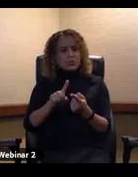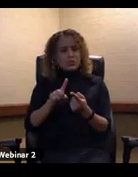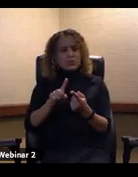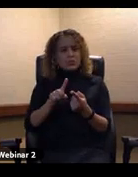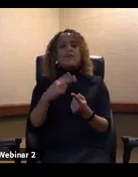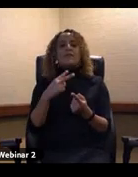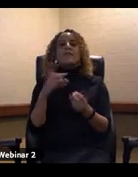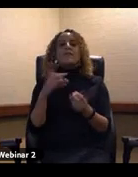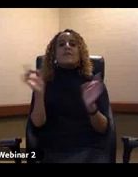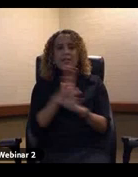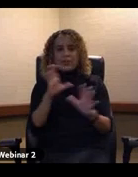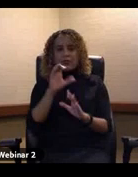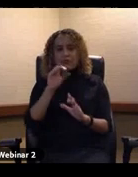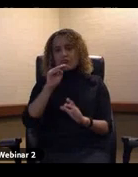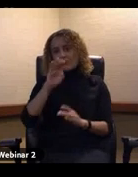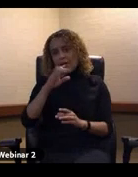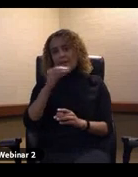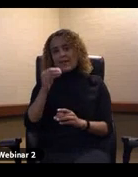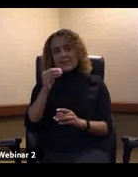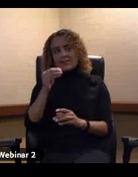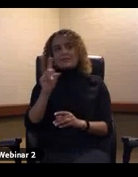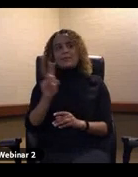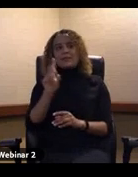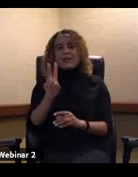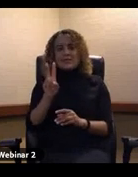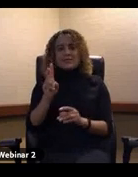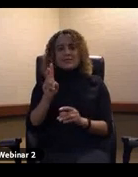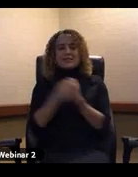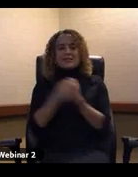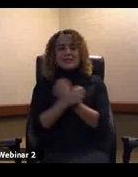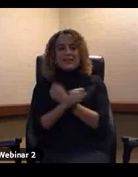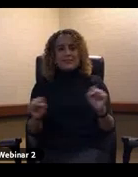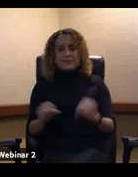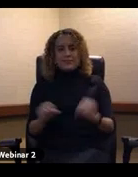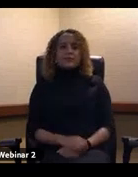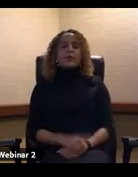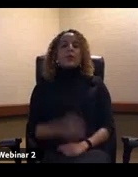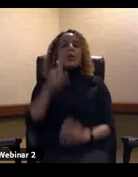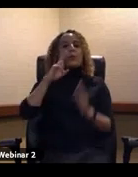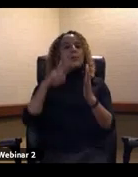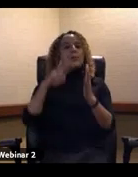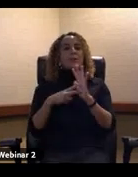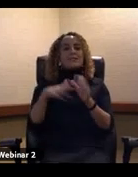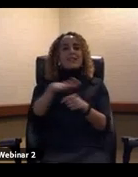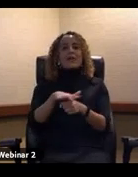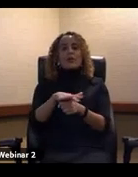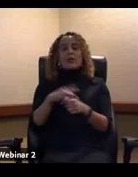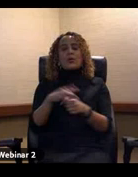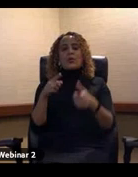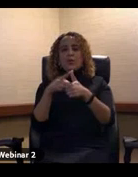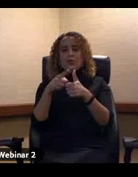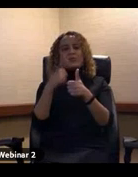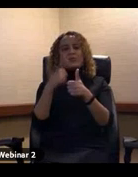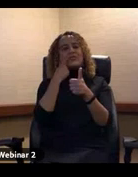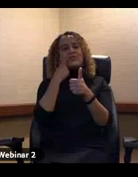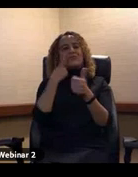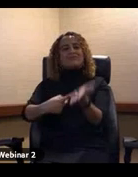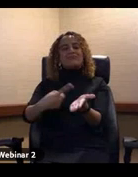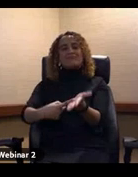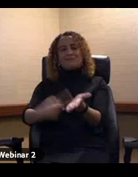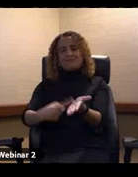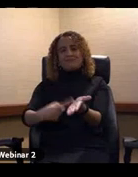against women and promote victim safety. Applicants are encouraged to propose activities that relate to purpose area 1 and 4 that we just spoke